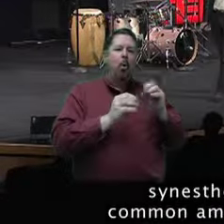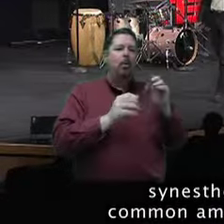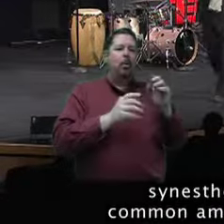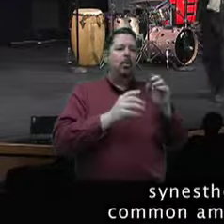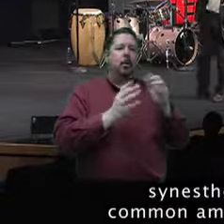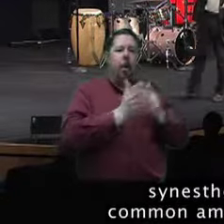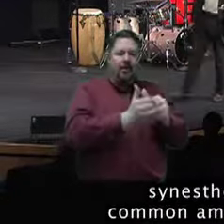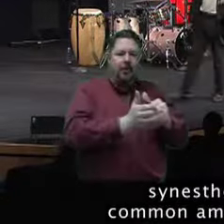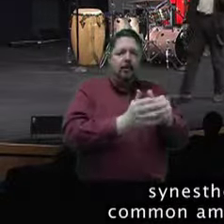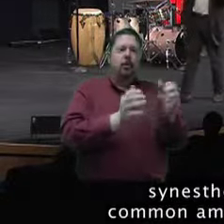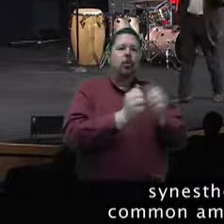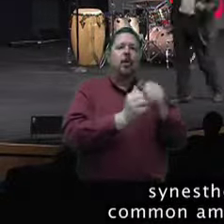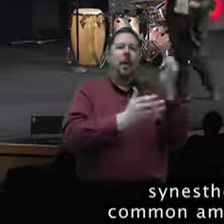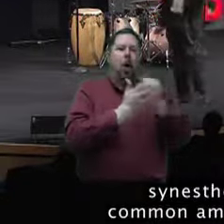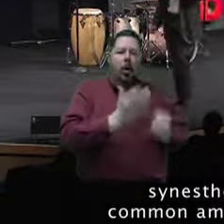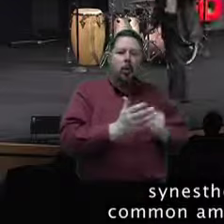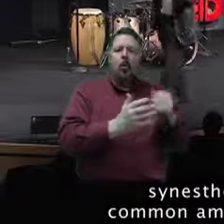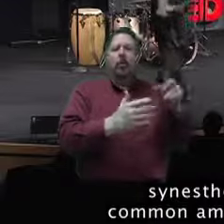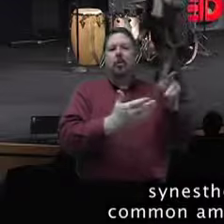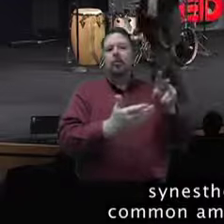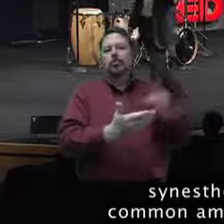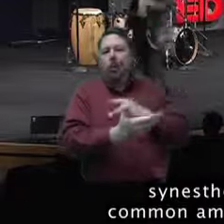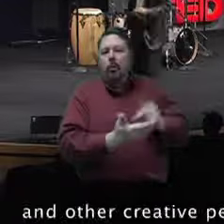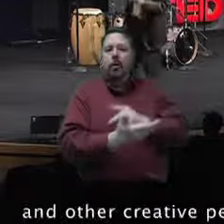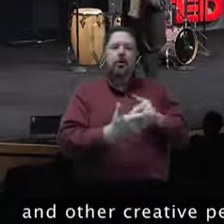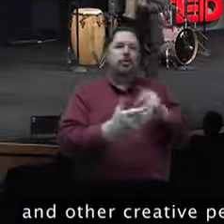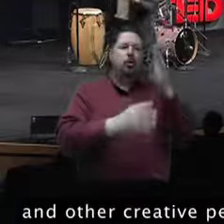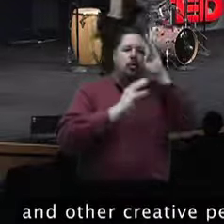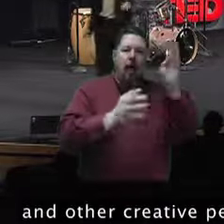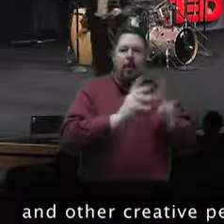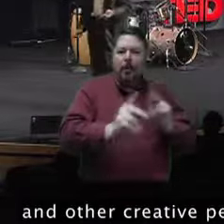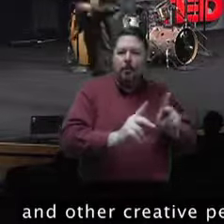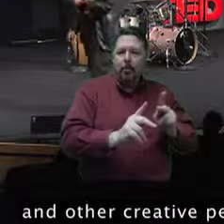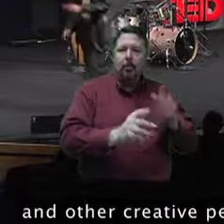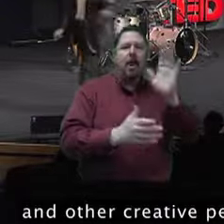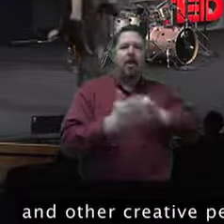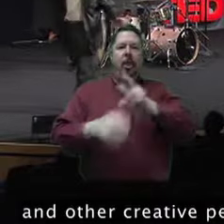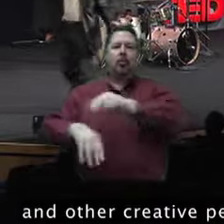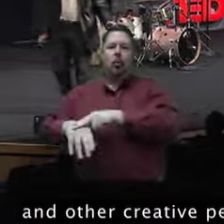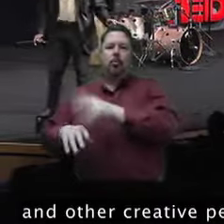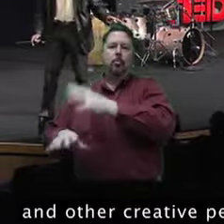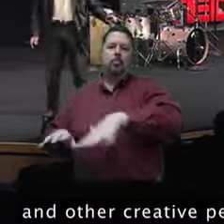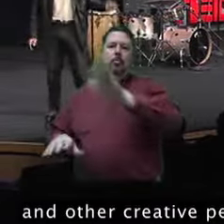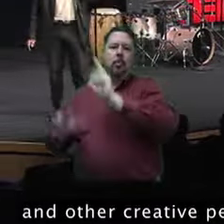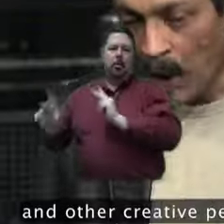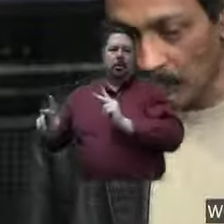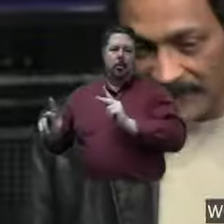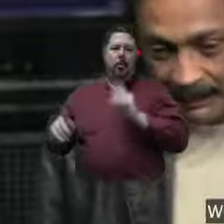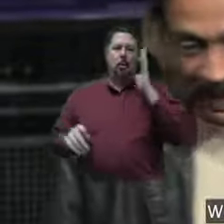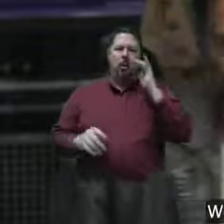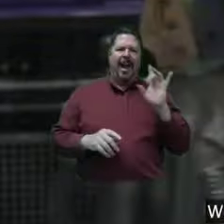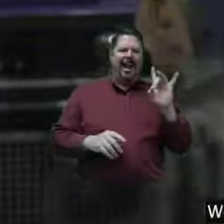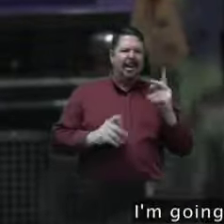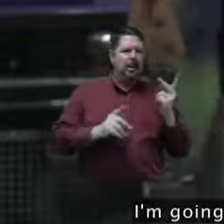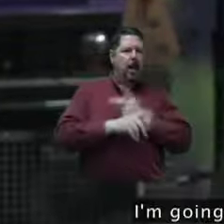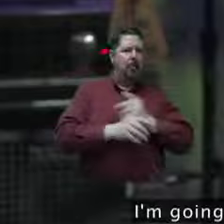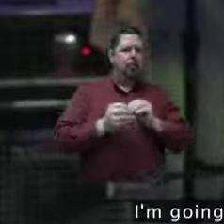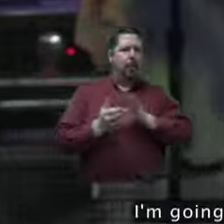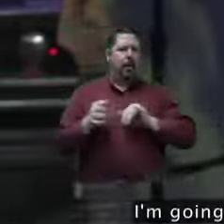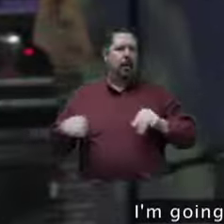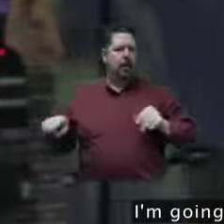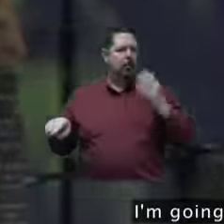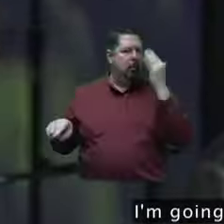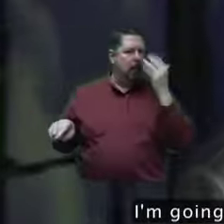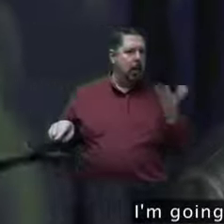times more common among artists, poets, novelists, and other creative people than in the general population. Why would that be? I'm gonna answer that